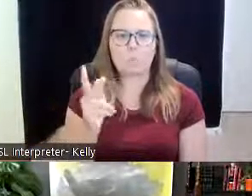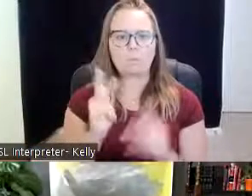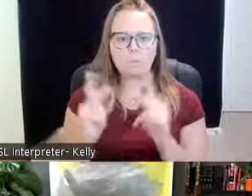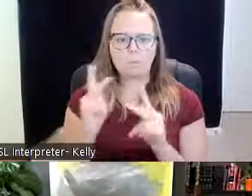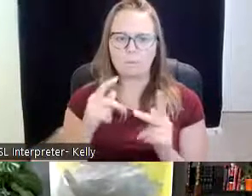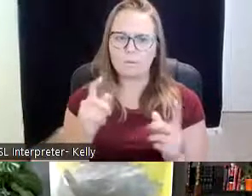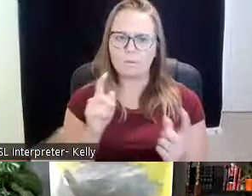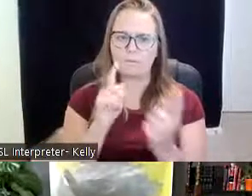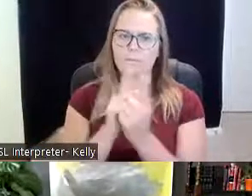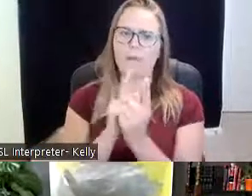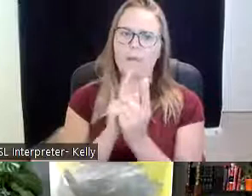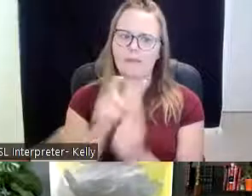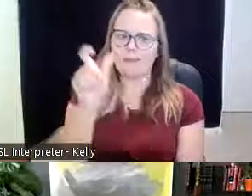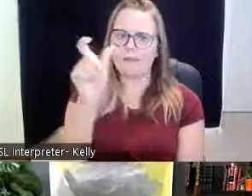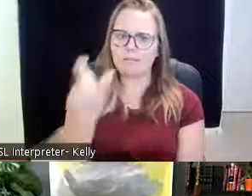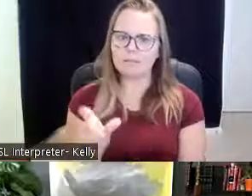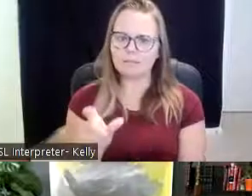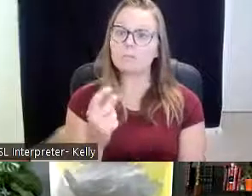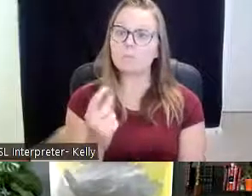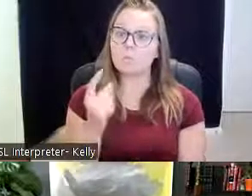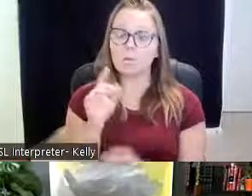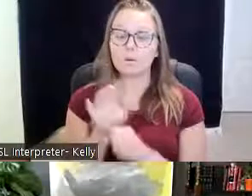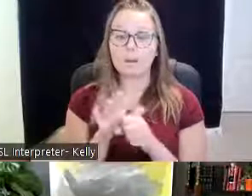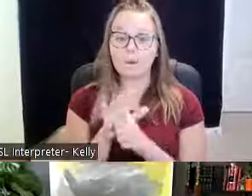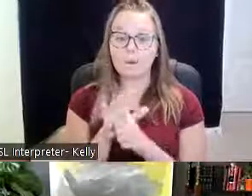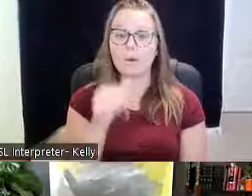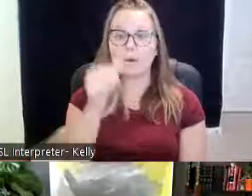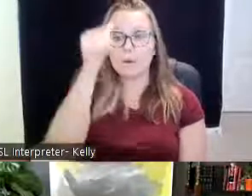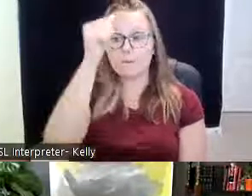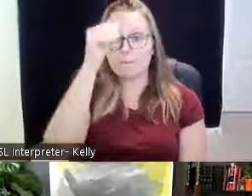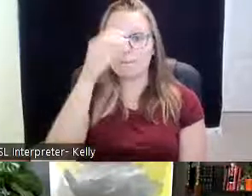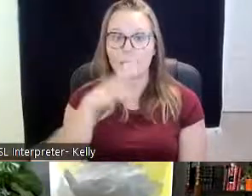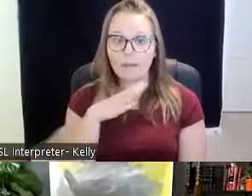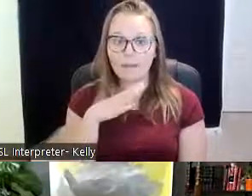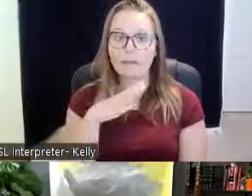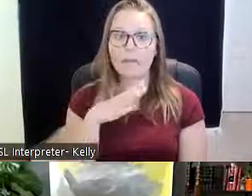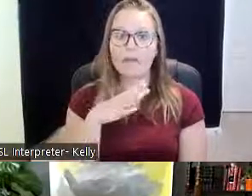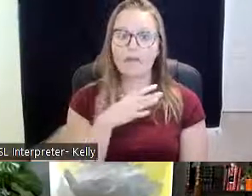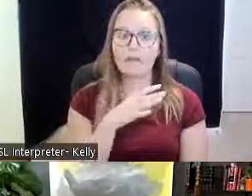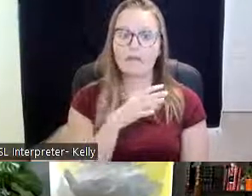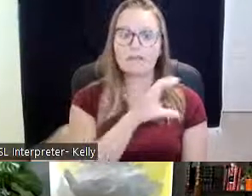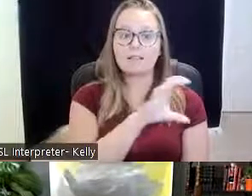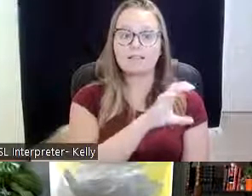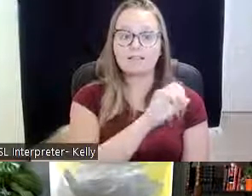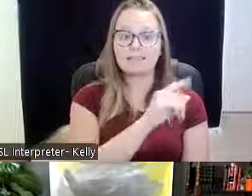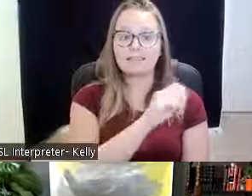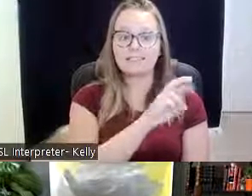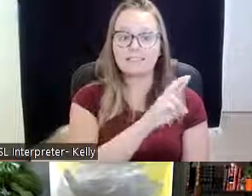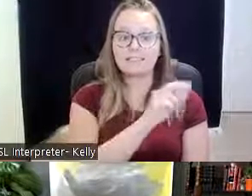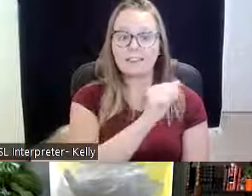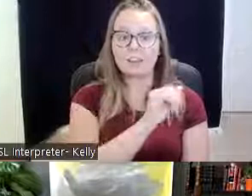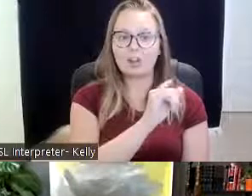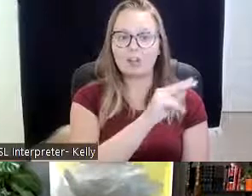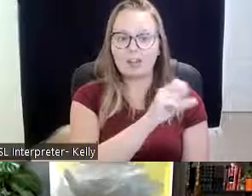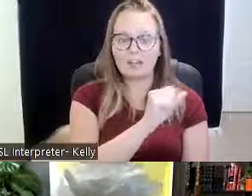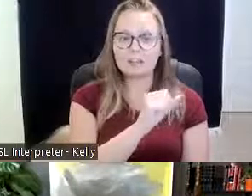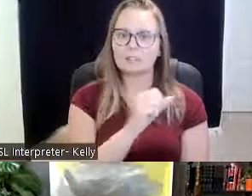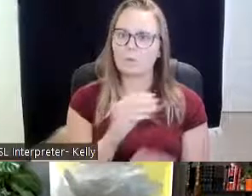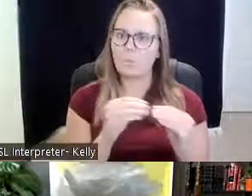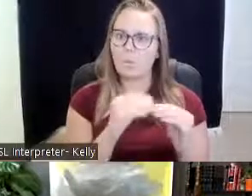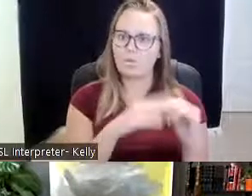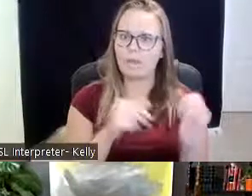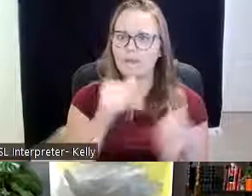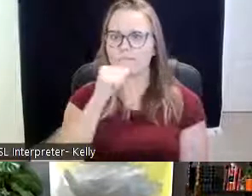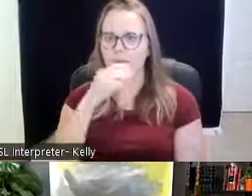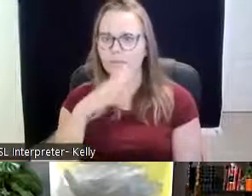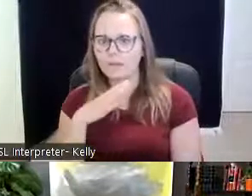This is one of the only areas where male centenarians outnumber females. And while chatting